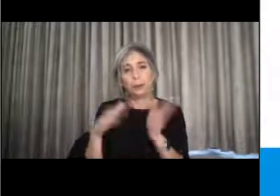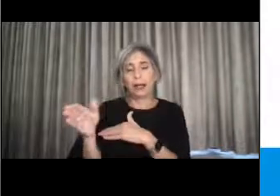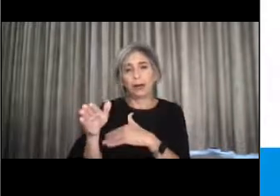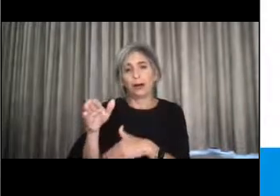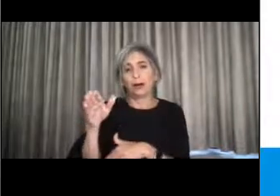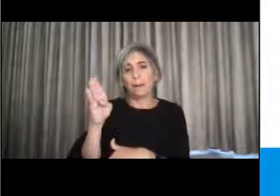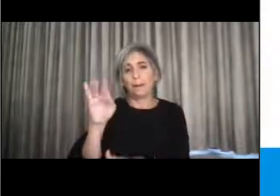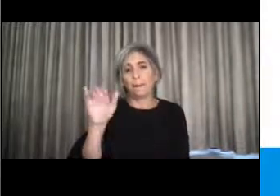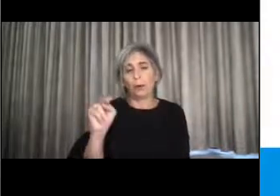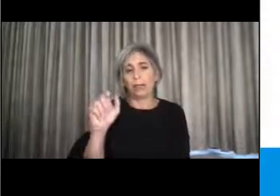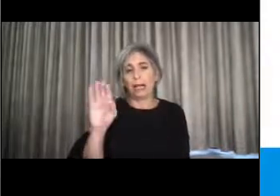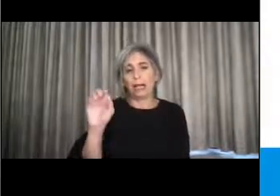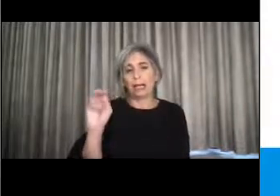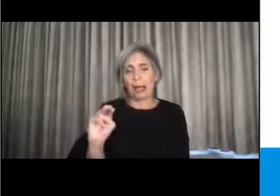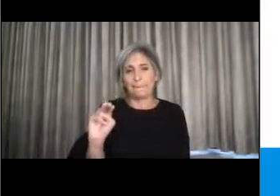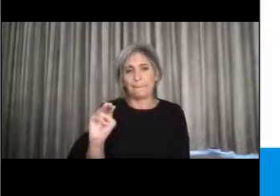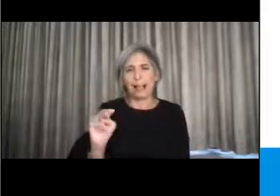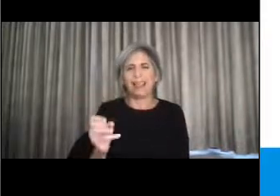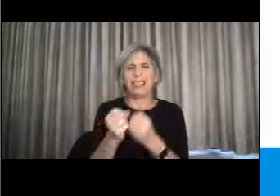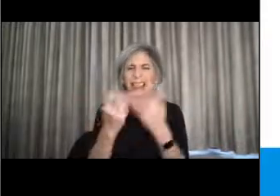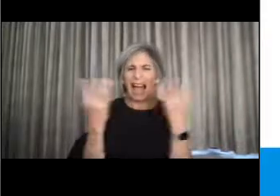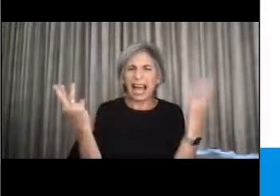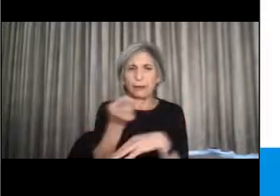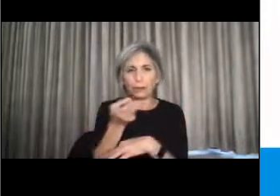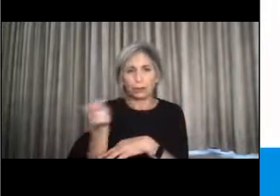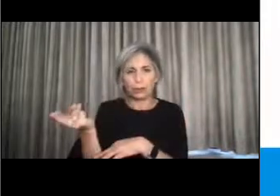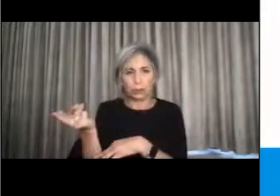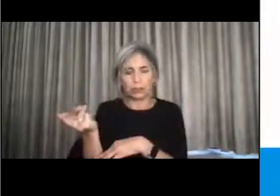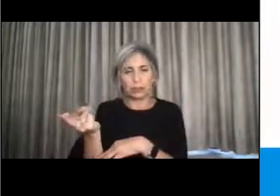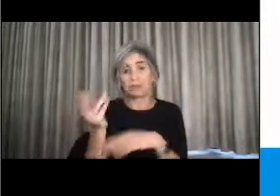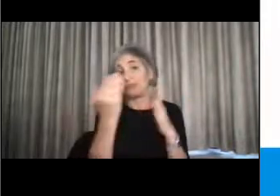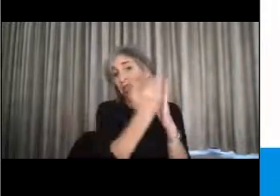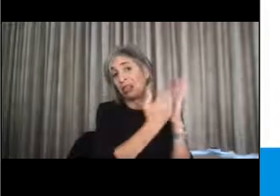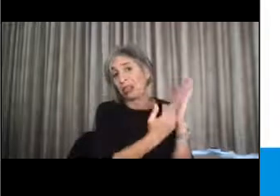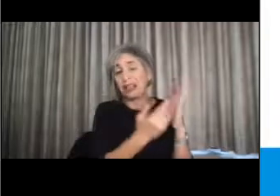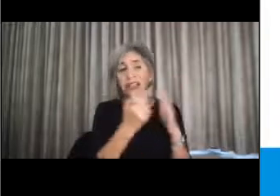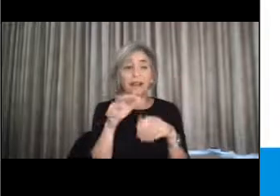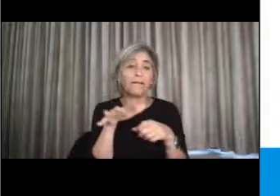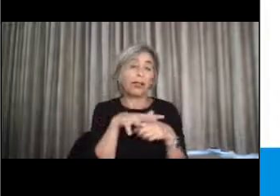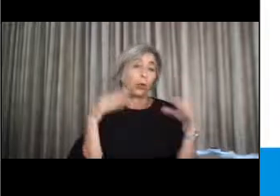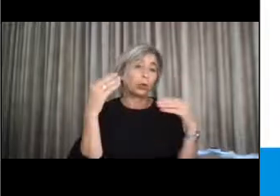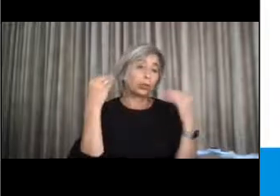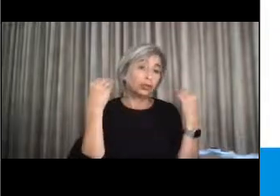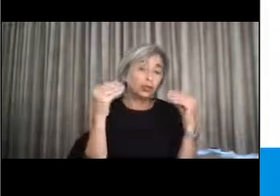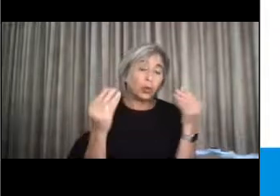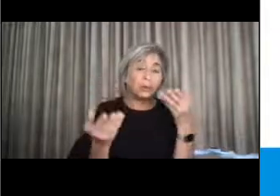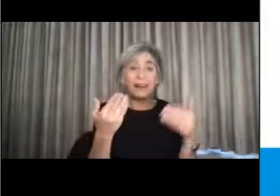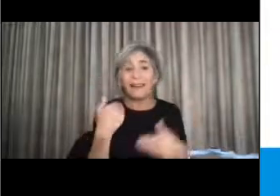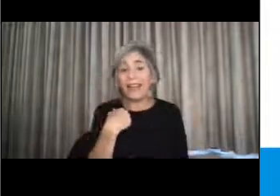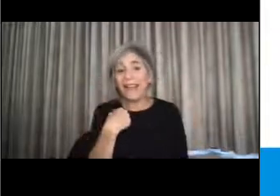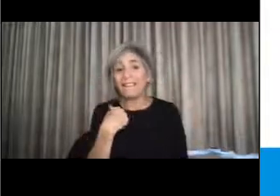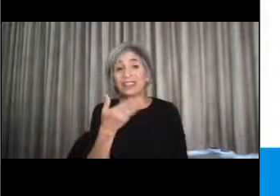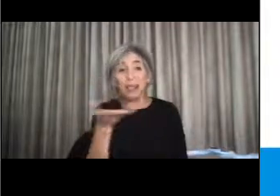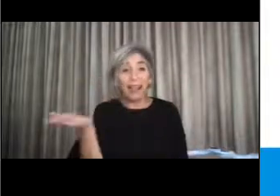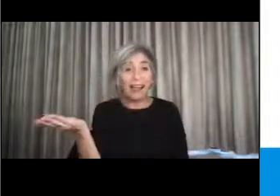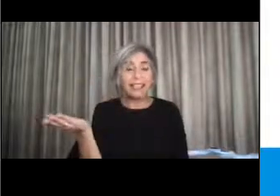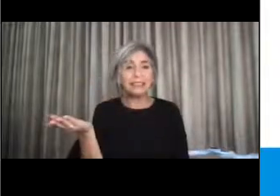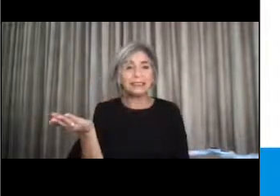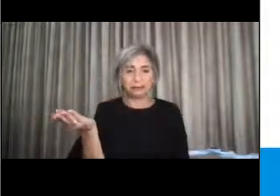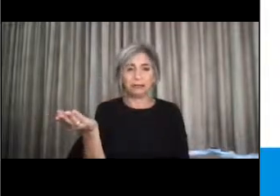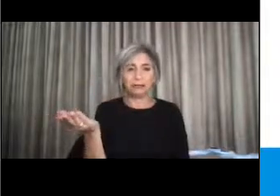prepareboynton.com. It has a ton of resources on there, such as lists of local stores that might have supplies,